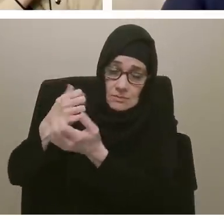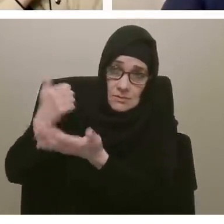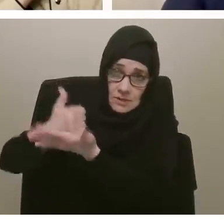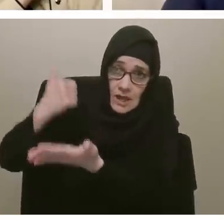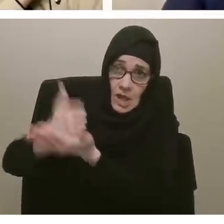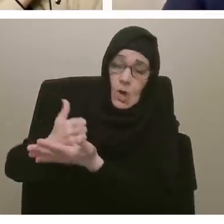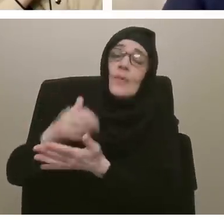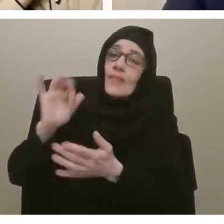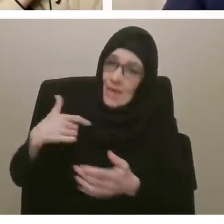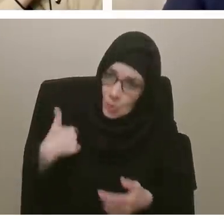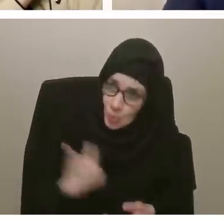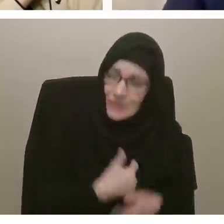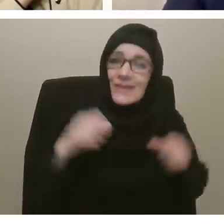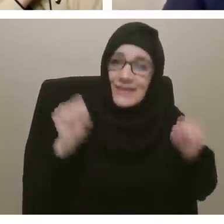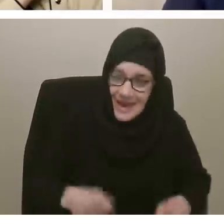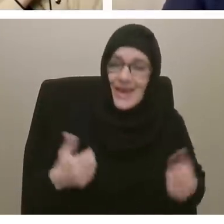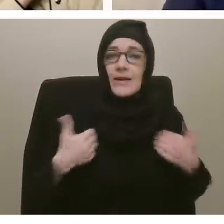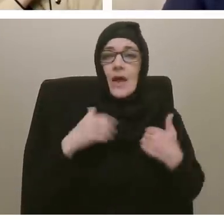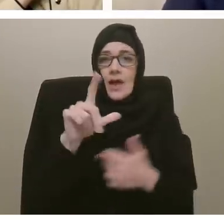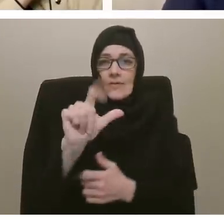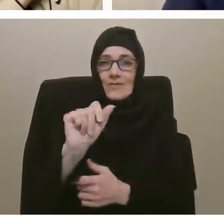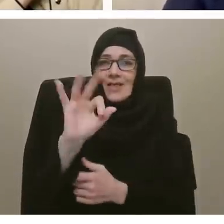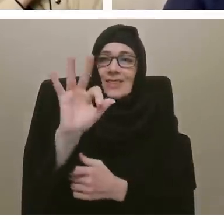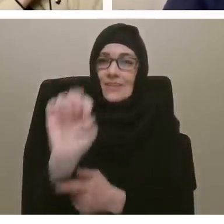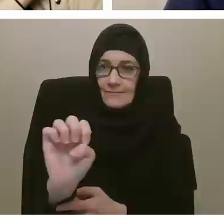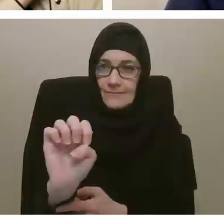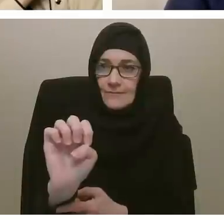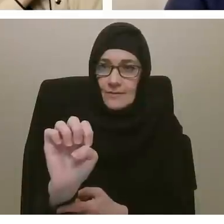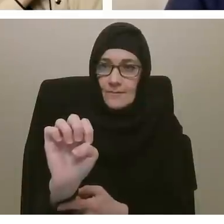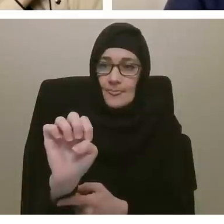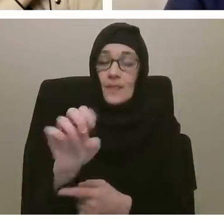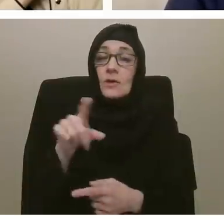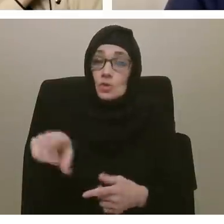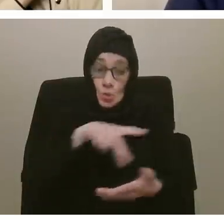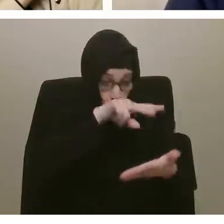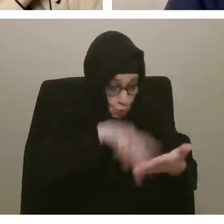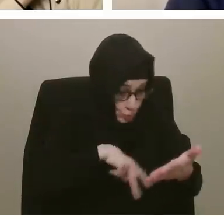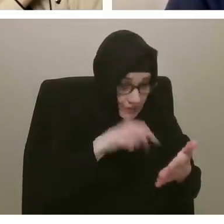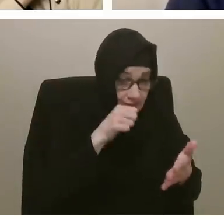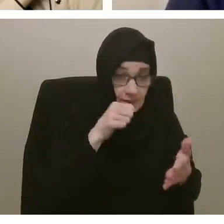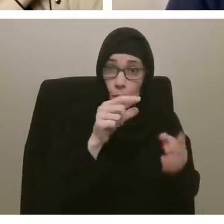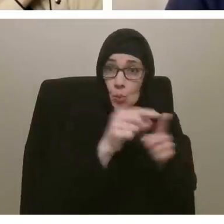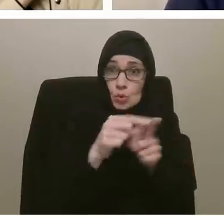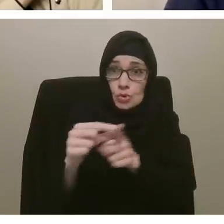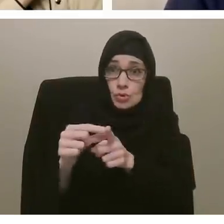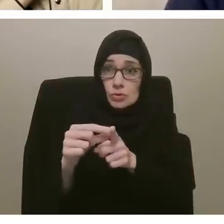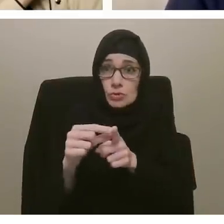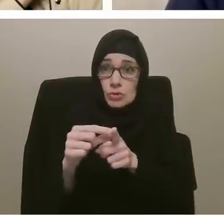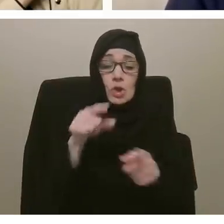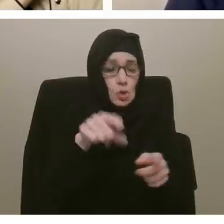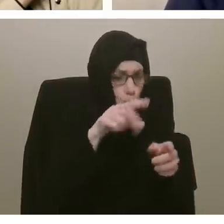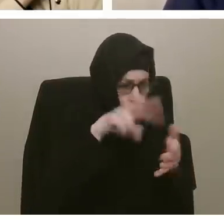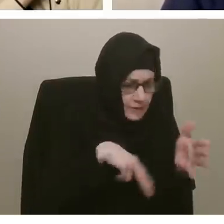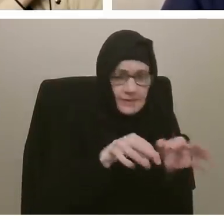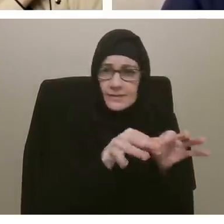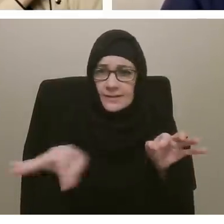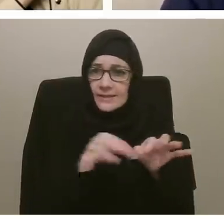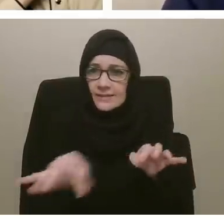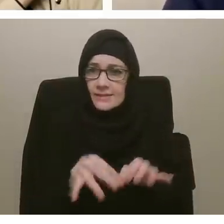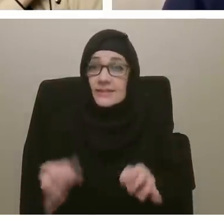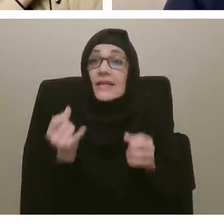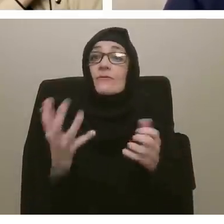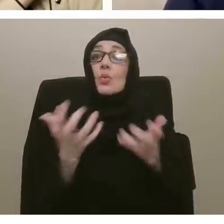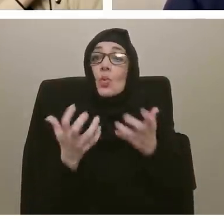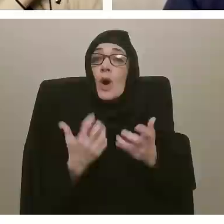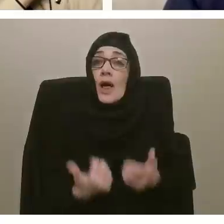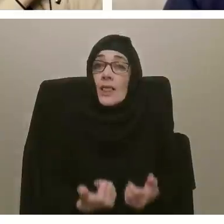it's a powerful metaphor for if you want to engage these lettered words, because you're reading letters, you're reading words, you're reading sentences. If you